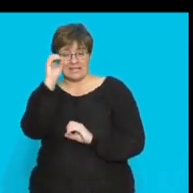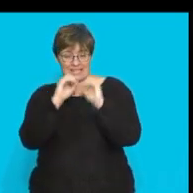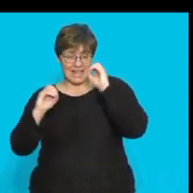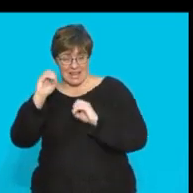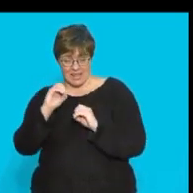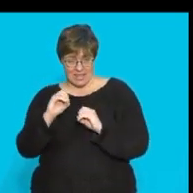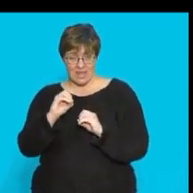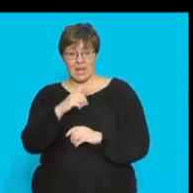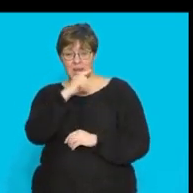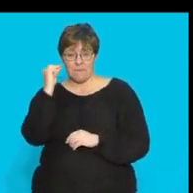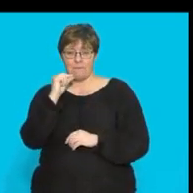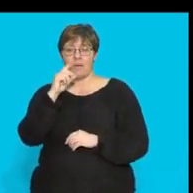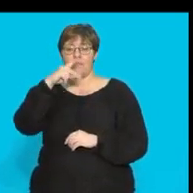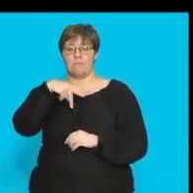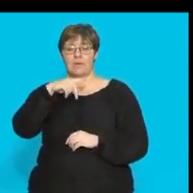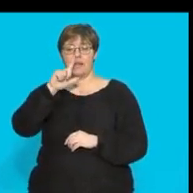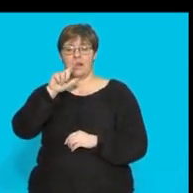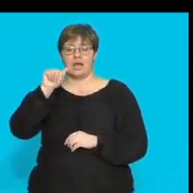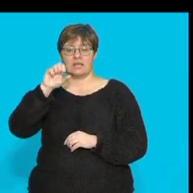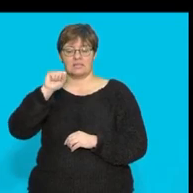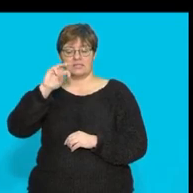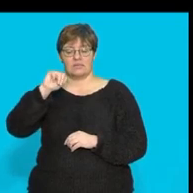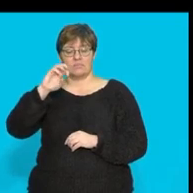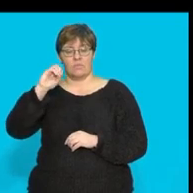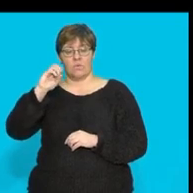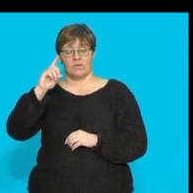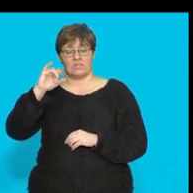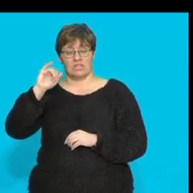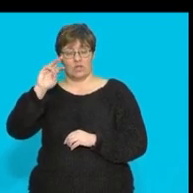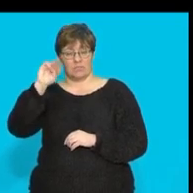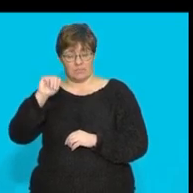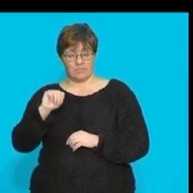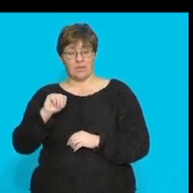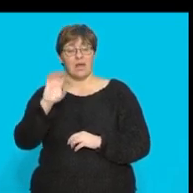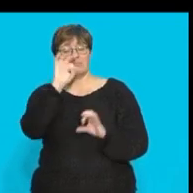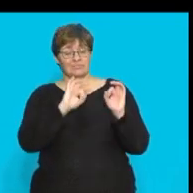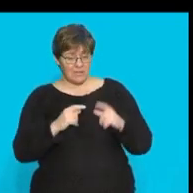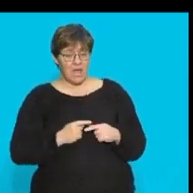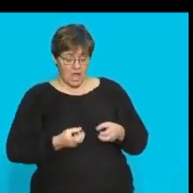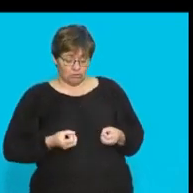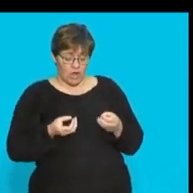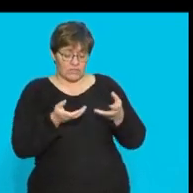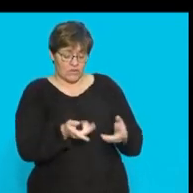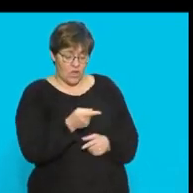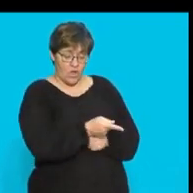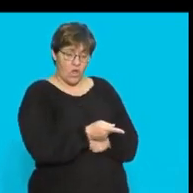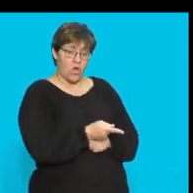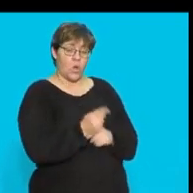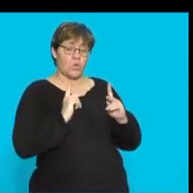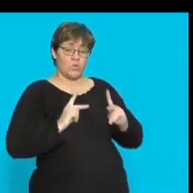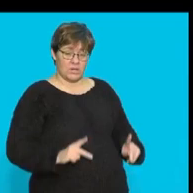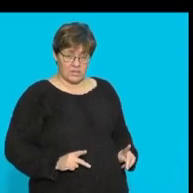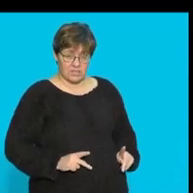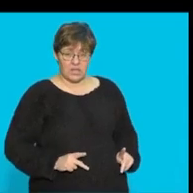unicellular organism called a plasmodium. Okay, the parasite is transferred to humans by